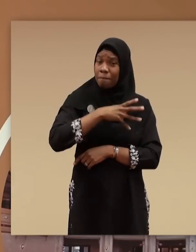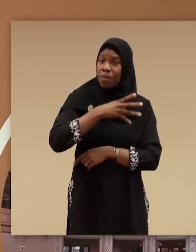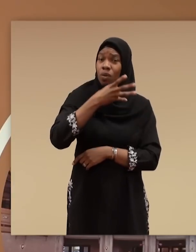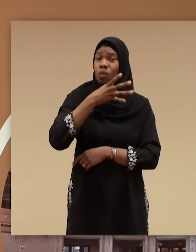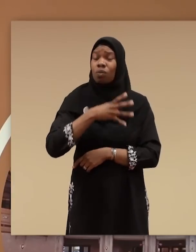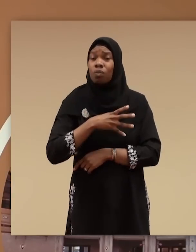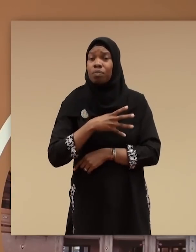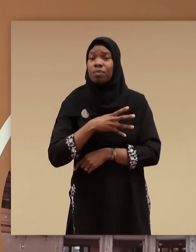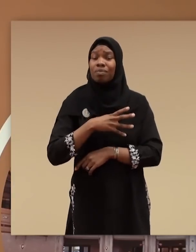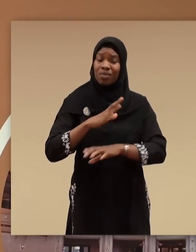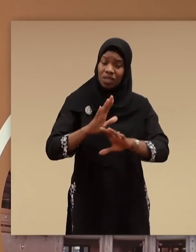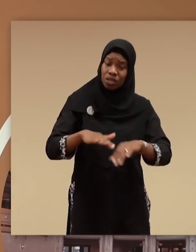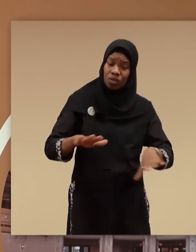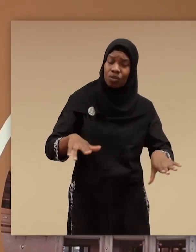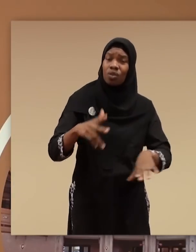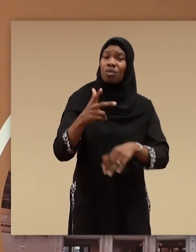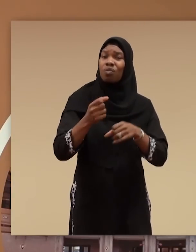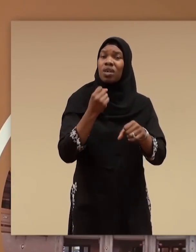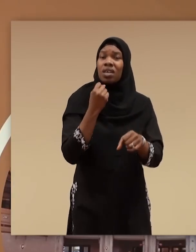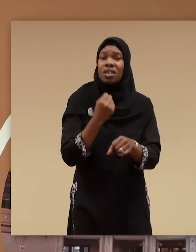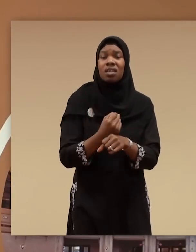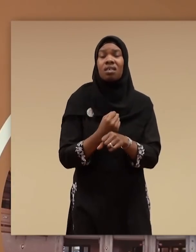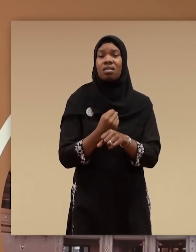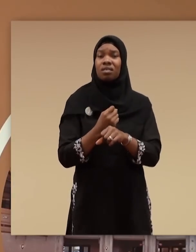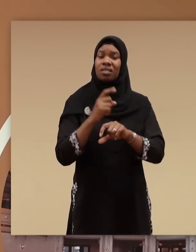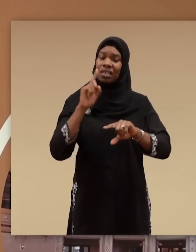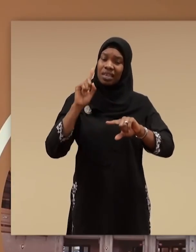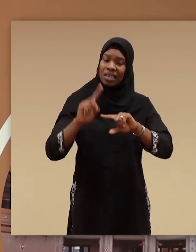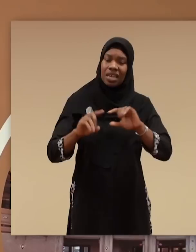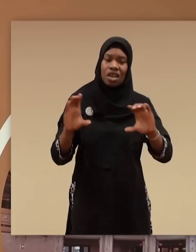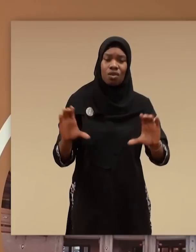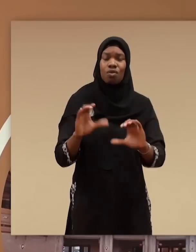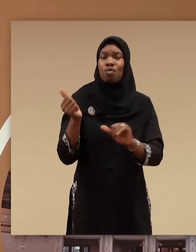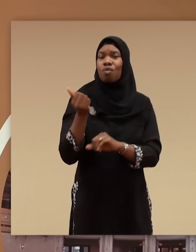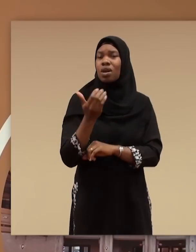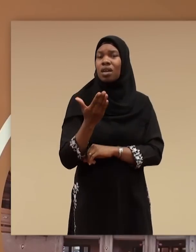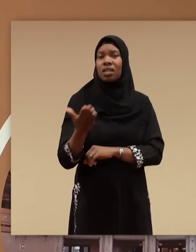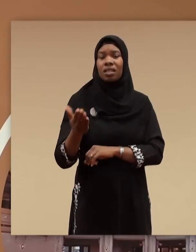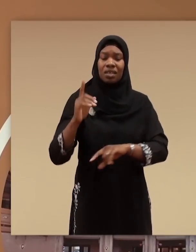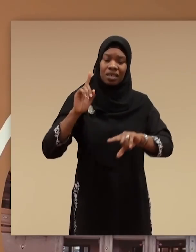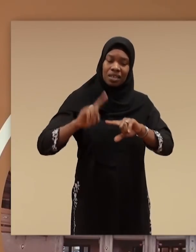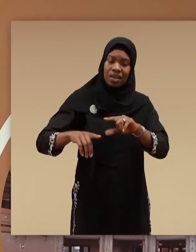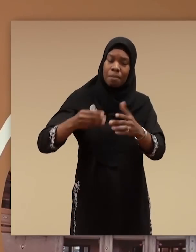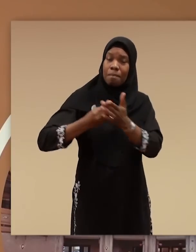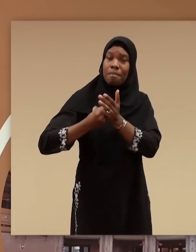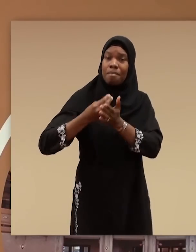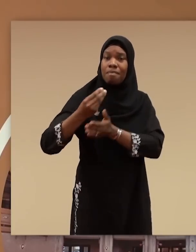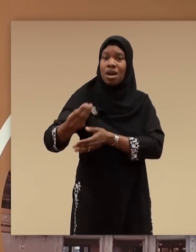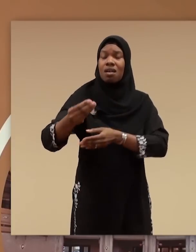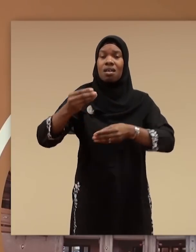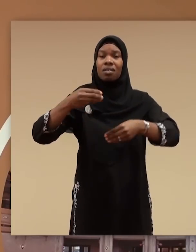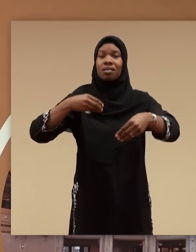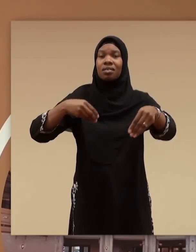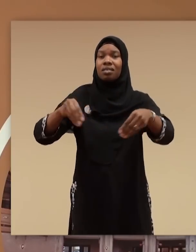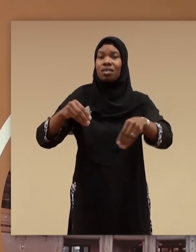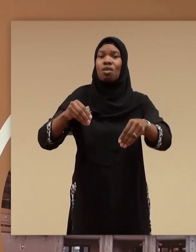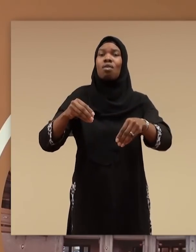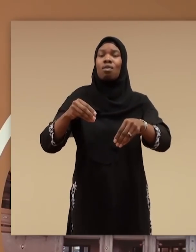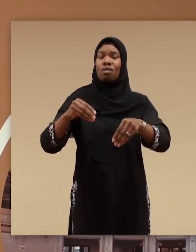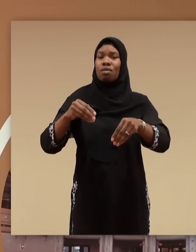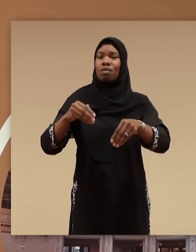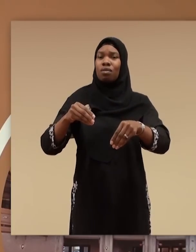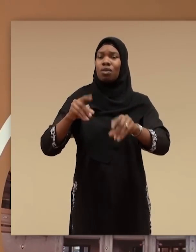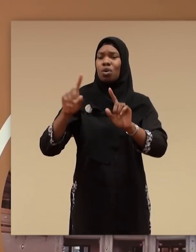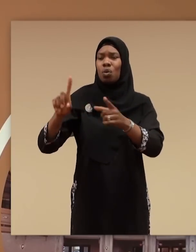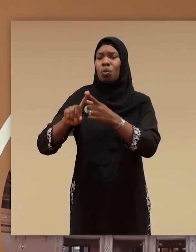been boycotted, been blockaded, been prevented from buying, selling, from prevented from